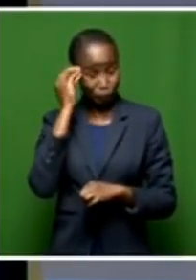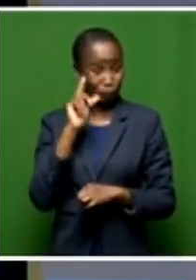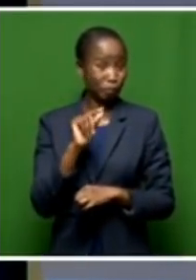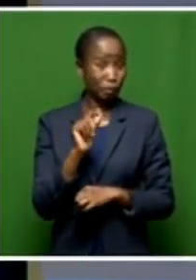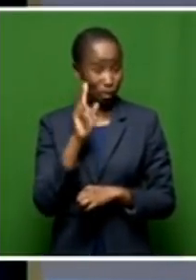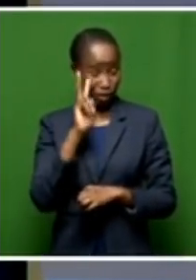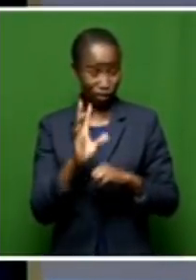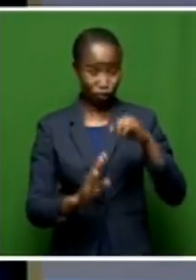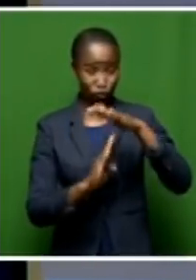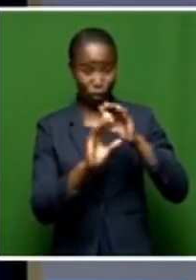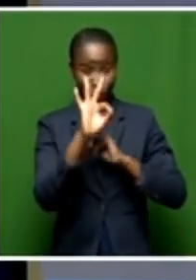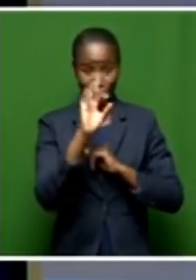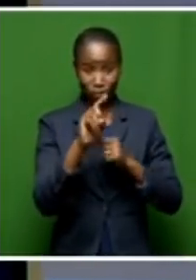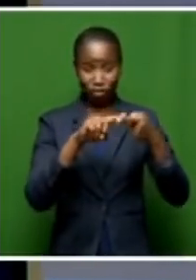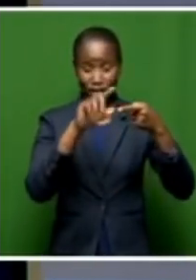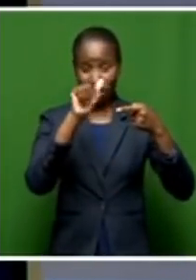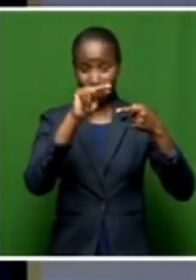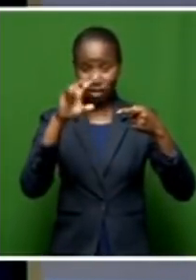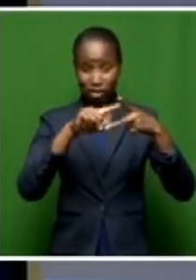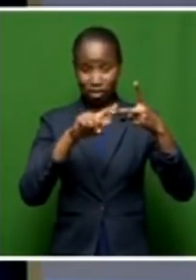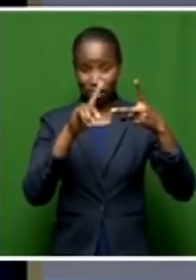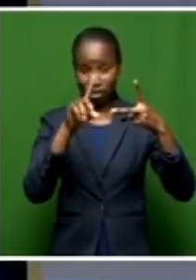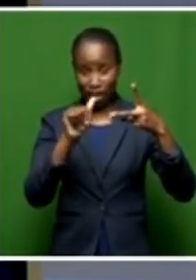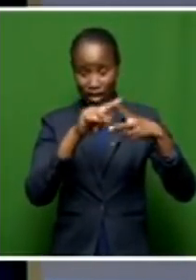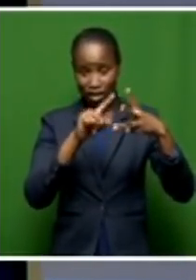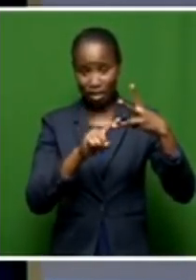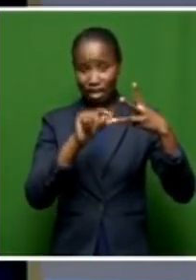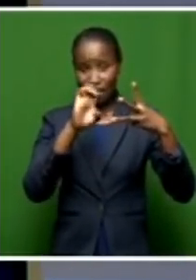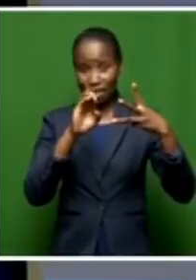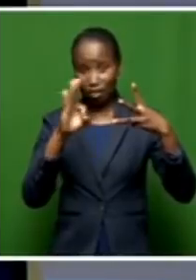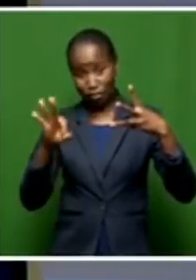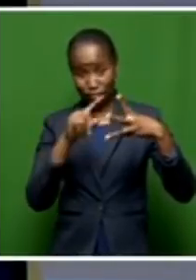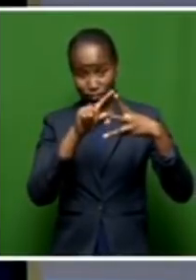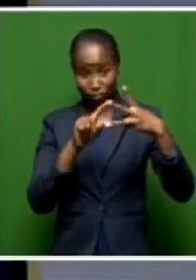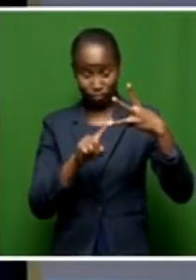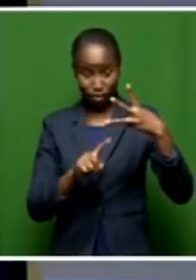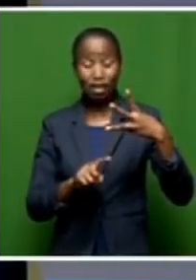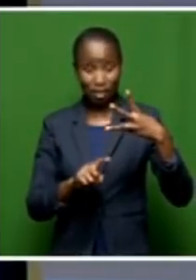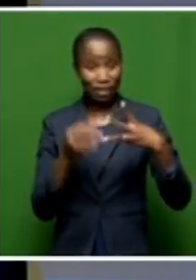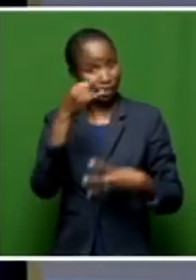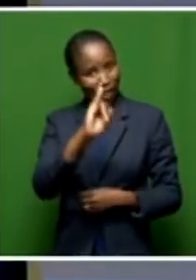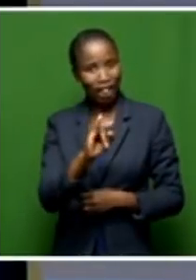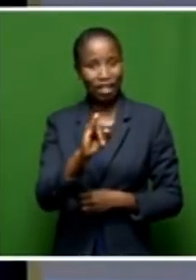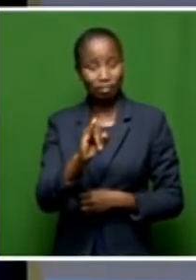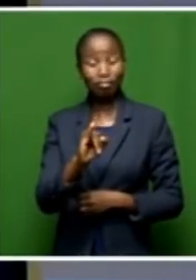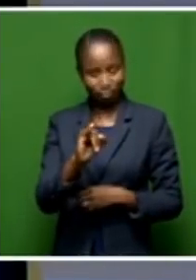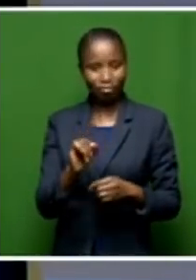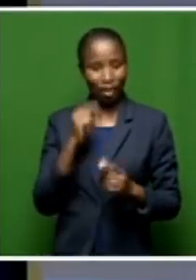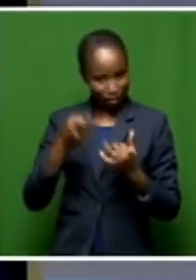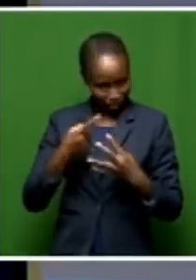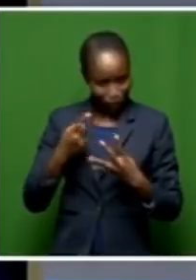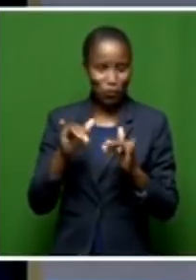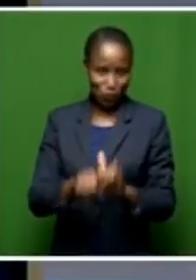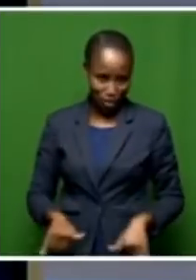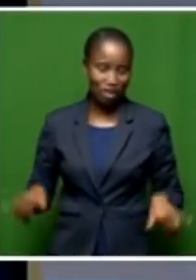and the economic freedom fighters, but there's still a very, very long way to go. And most importantly is we are still, of course, having